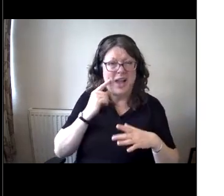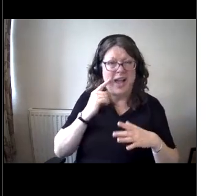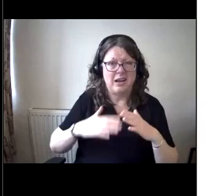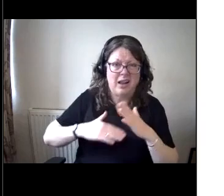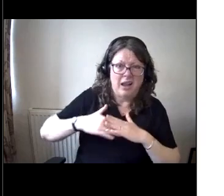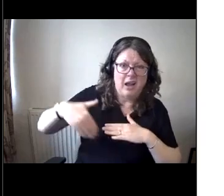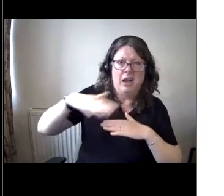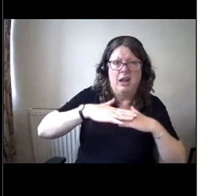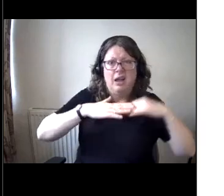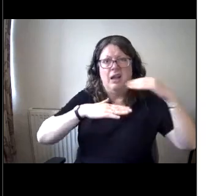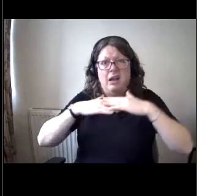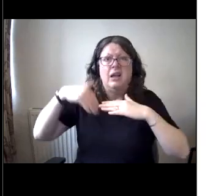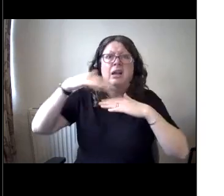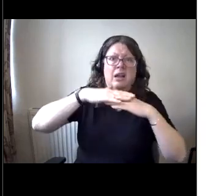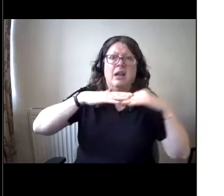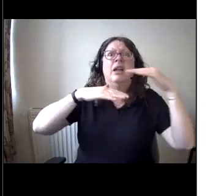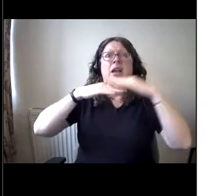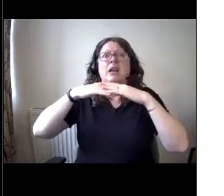people becoming